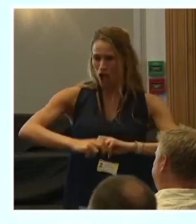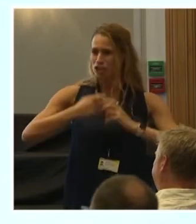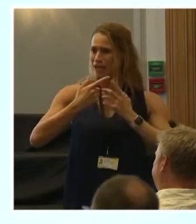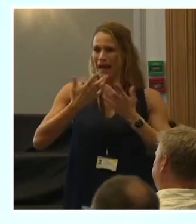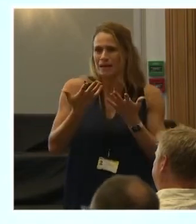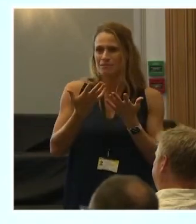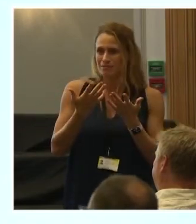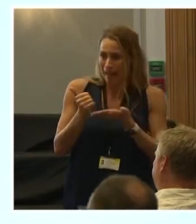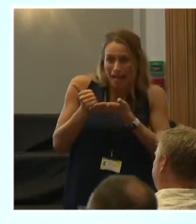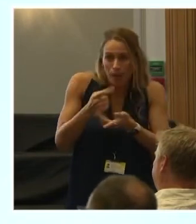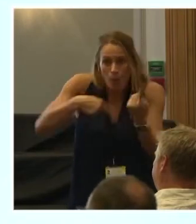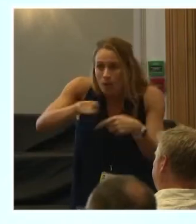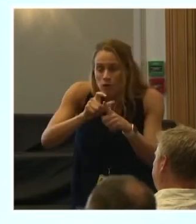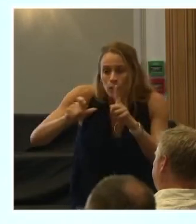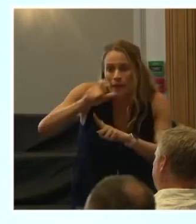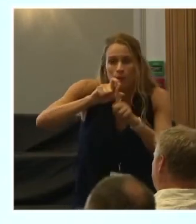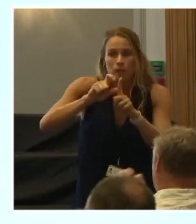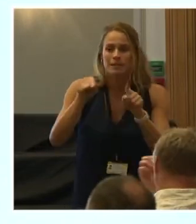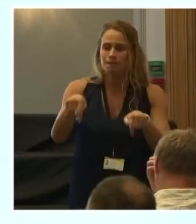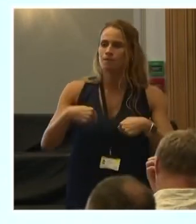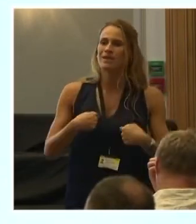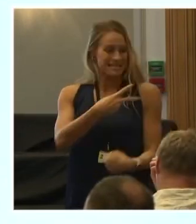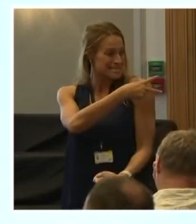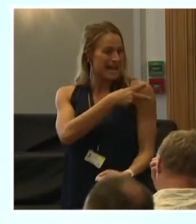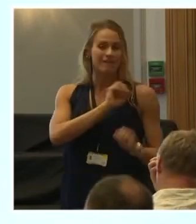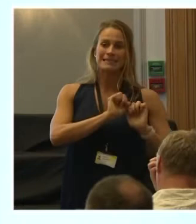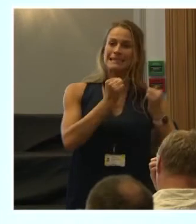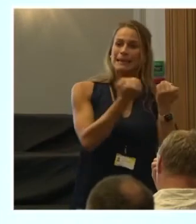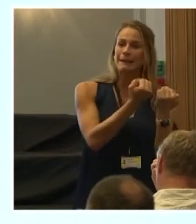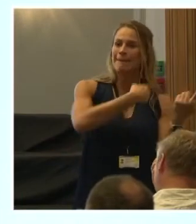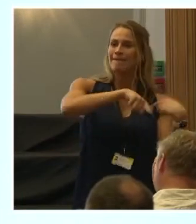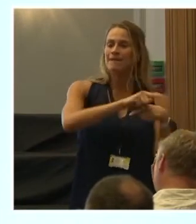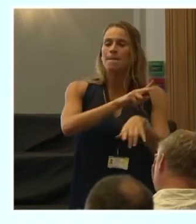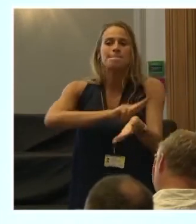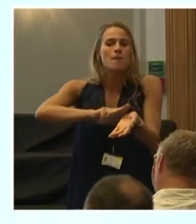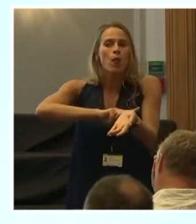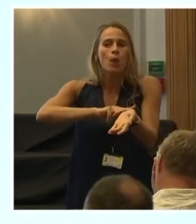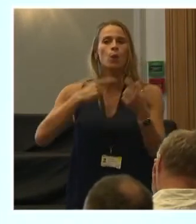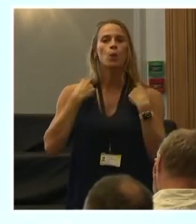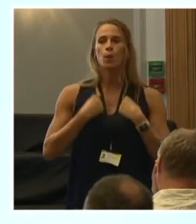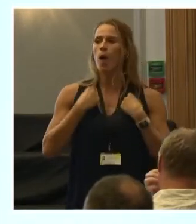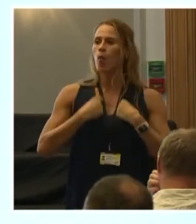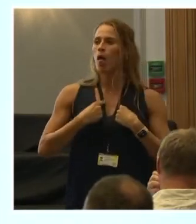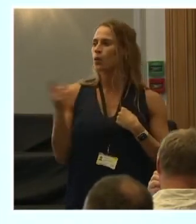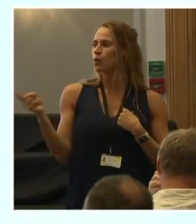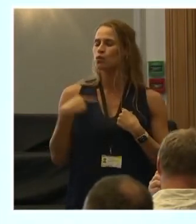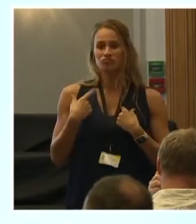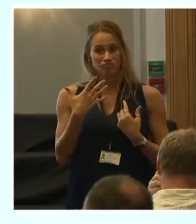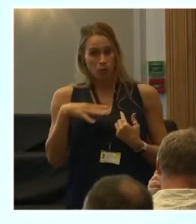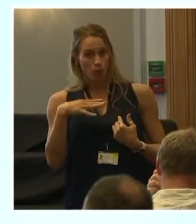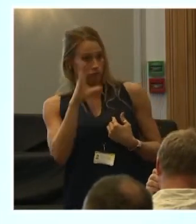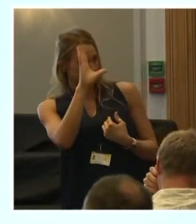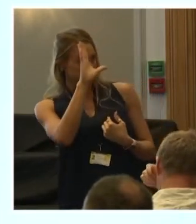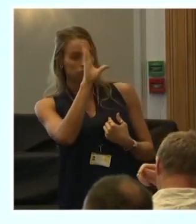you. The staff team that are here today in blue polo shirts, if you need one, just shout, have consistently